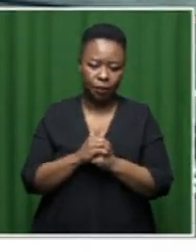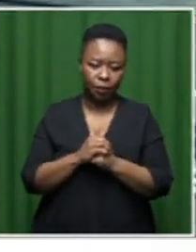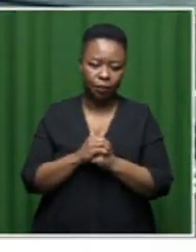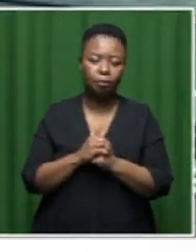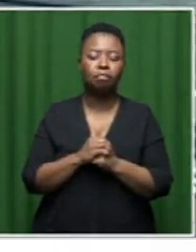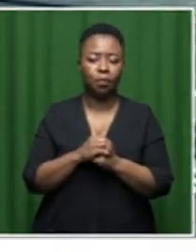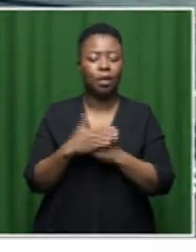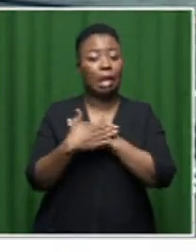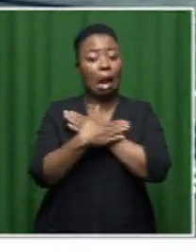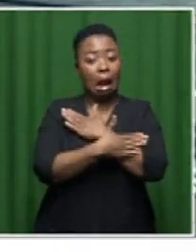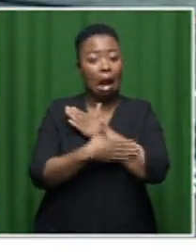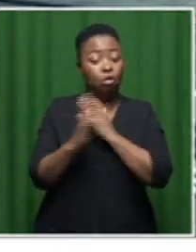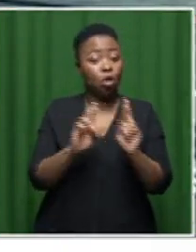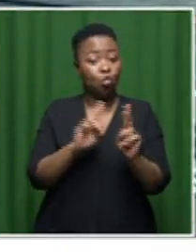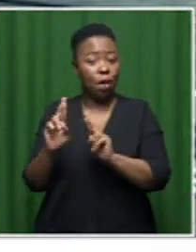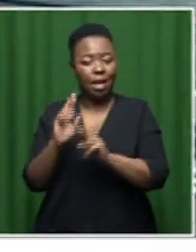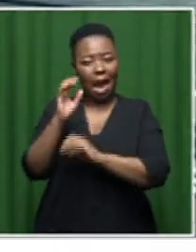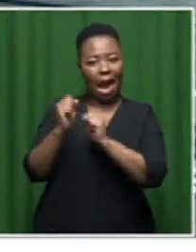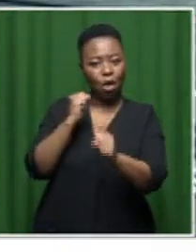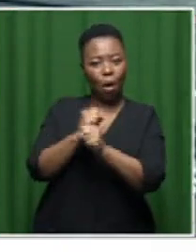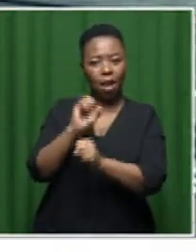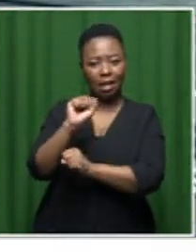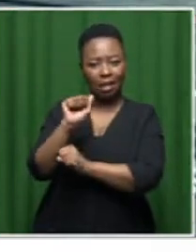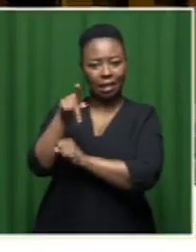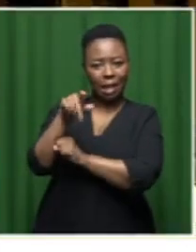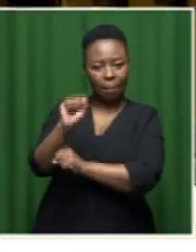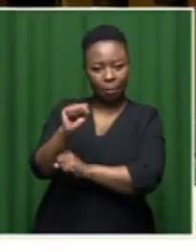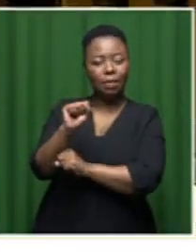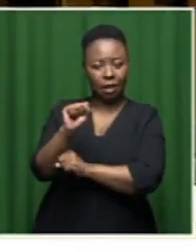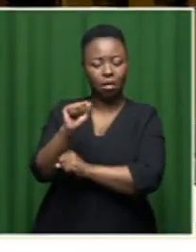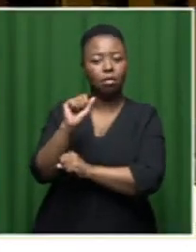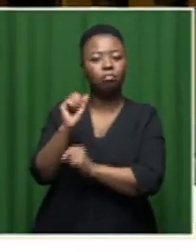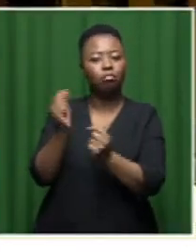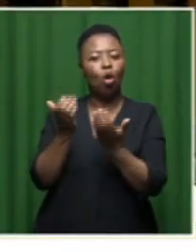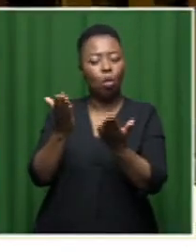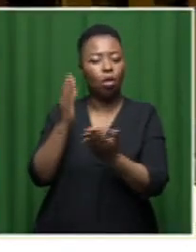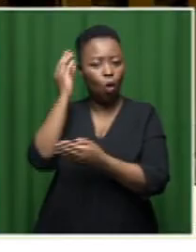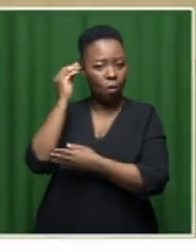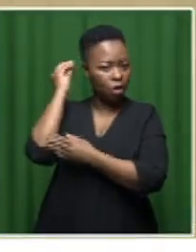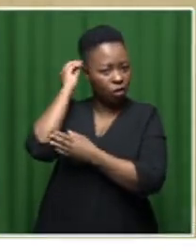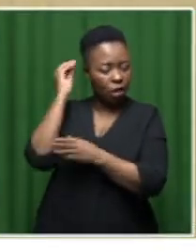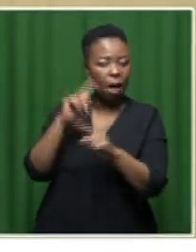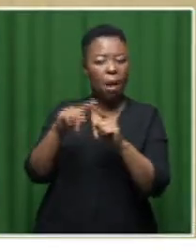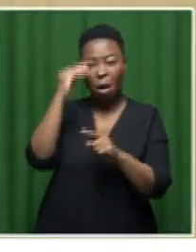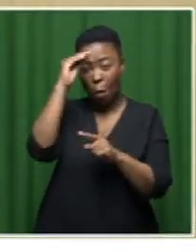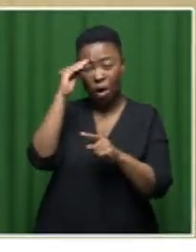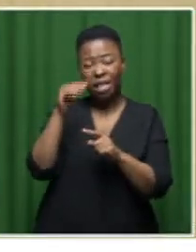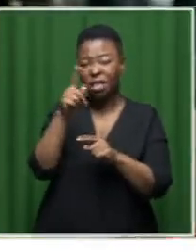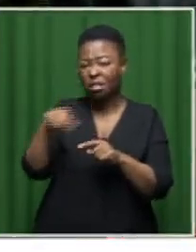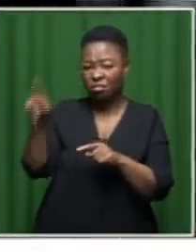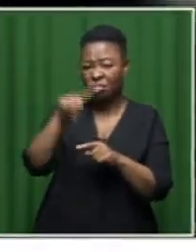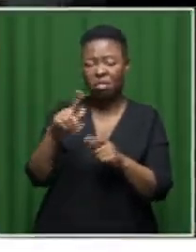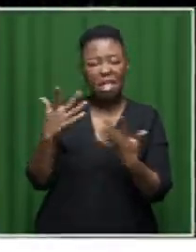As the country gears up for the annual SAPS commemoration, SAPU is spitting fire. The union says police officers are working